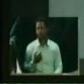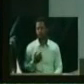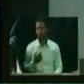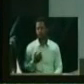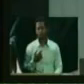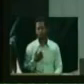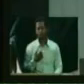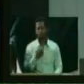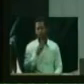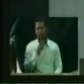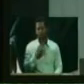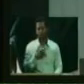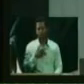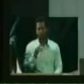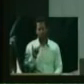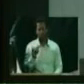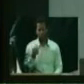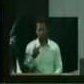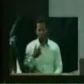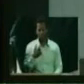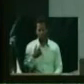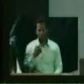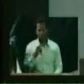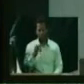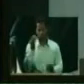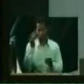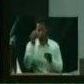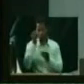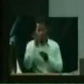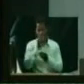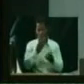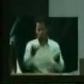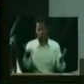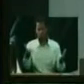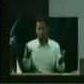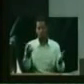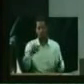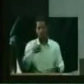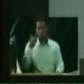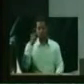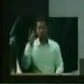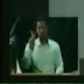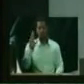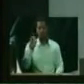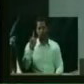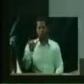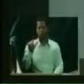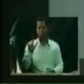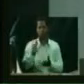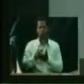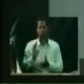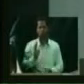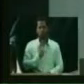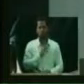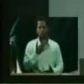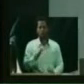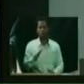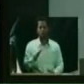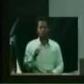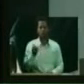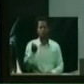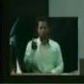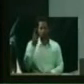that we need to send a message, and I think the school board has already received that message, and I think they will be